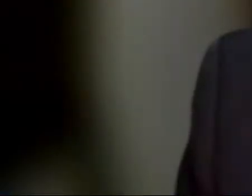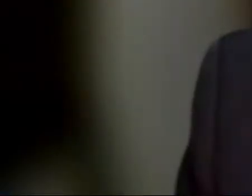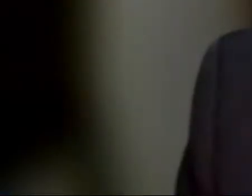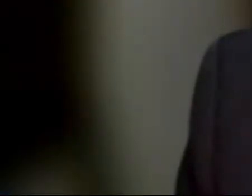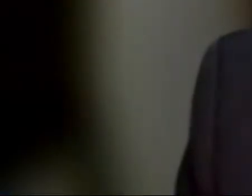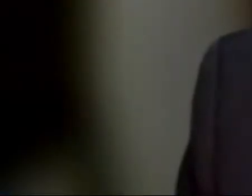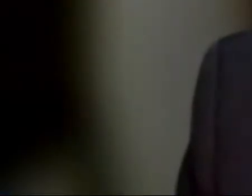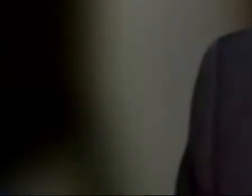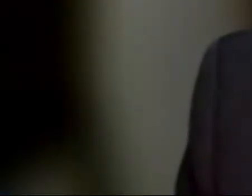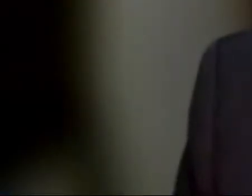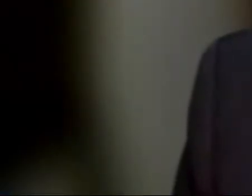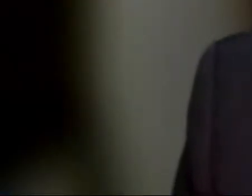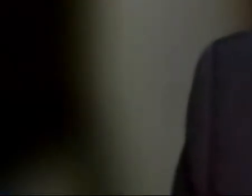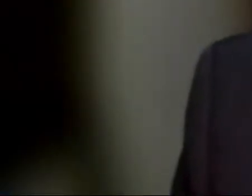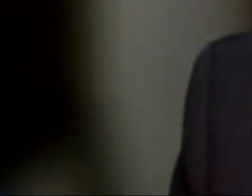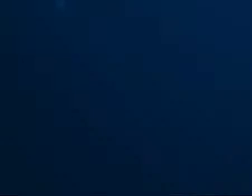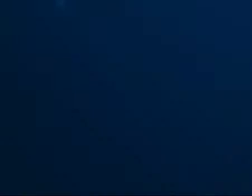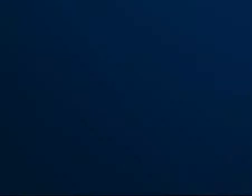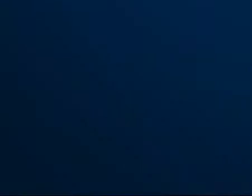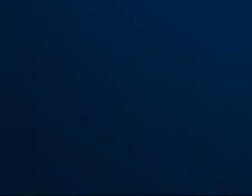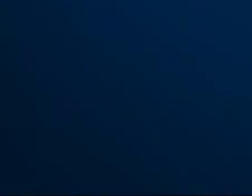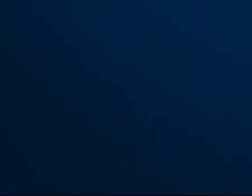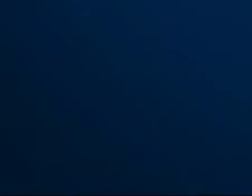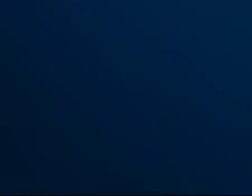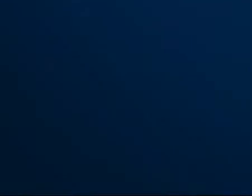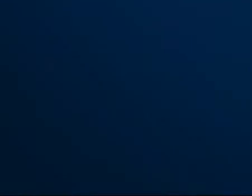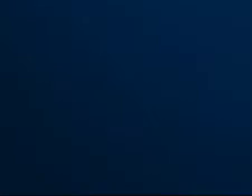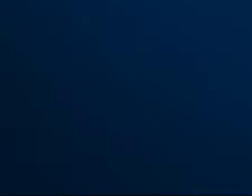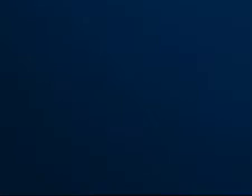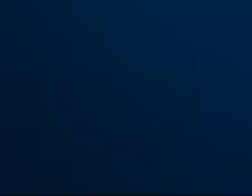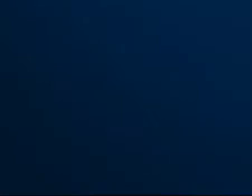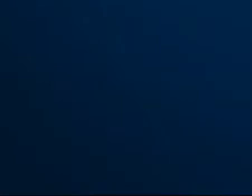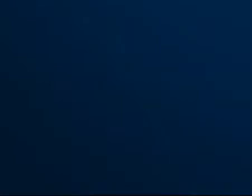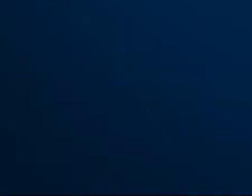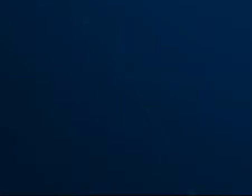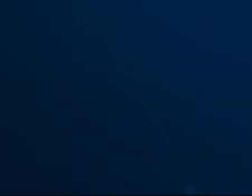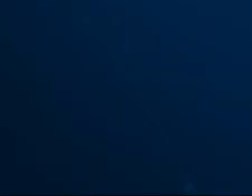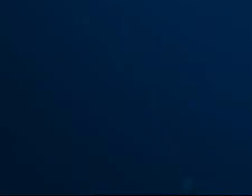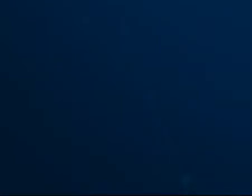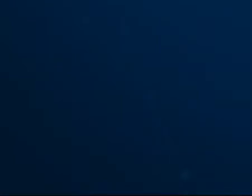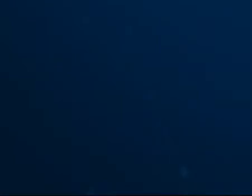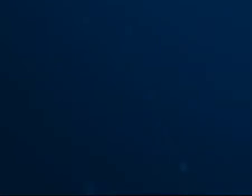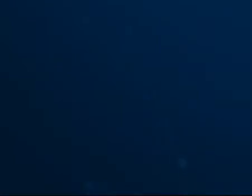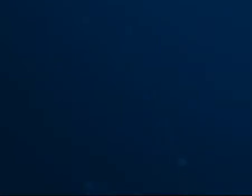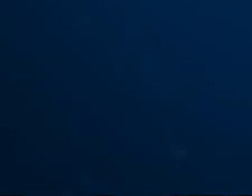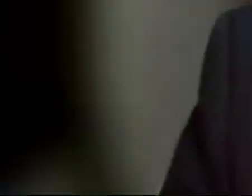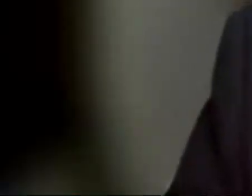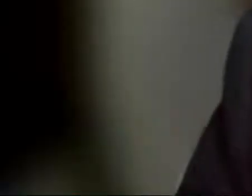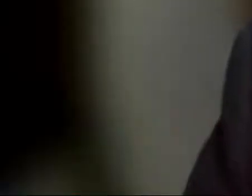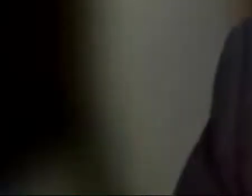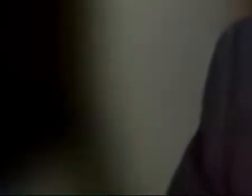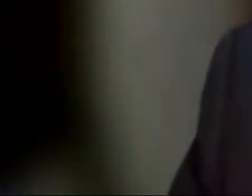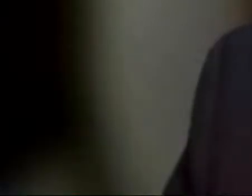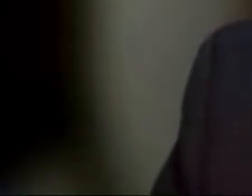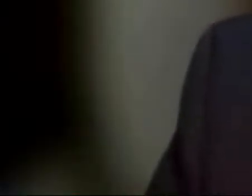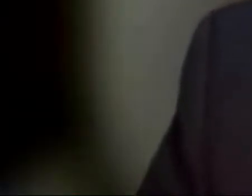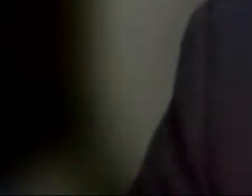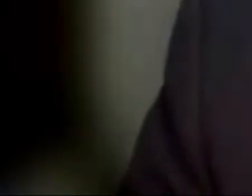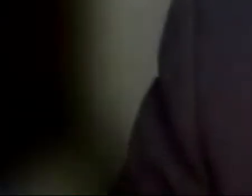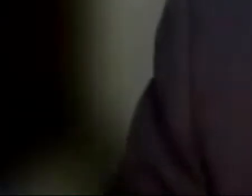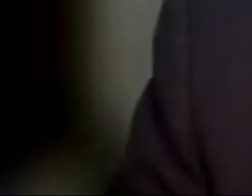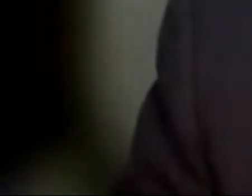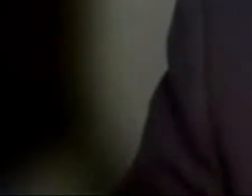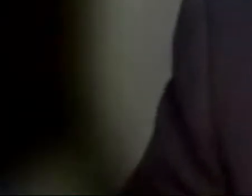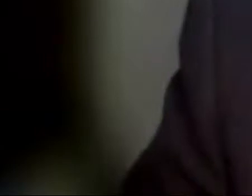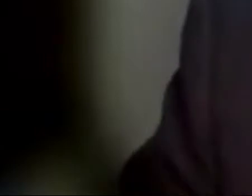We're on to COVID, I assume. We've got to, I got to bring you a COVID question. Okay, in yeah, there. yeah. Okay, just making sure that's what we're There is talking no about. segue. That's It's